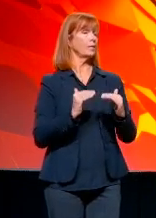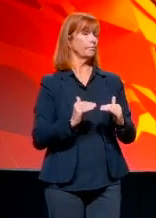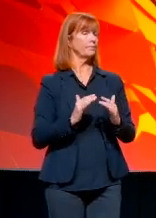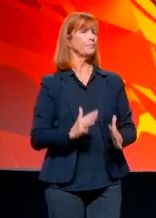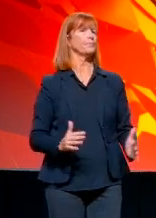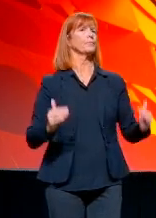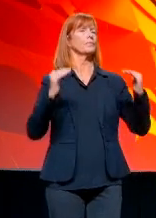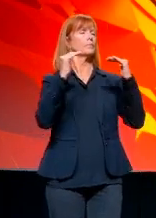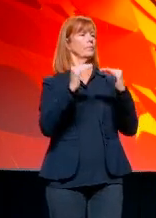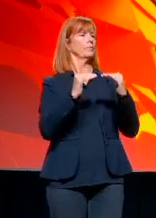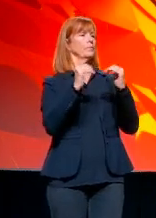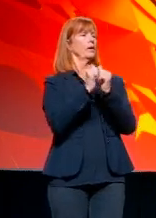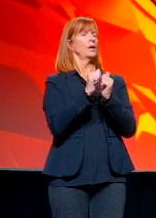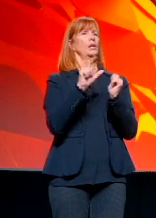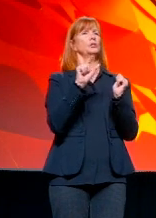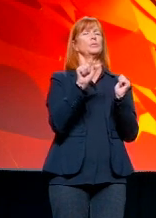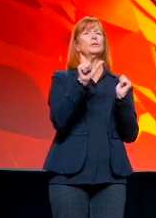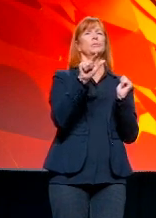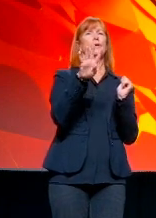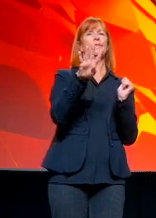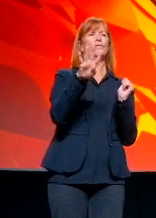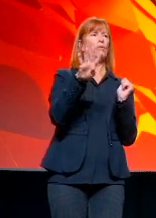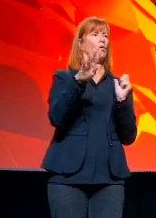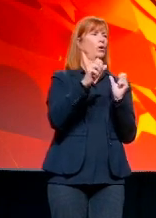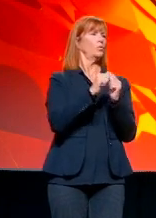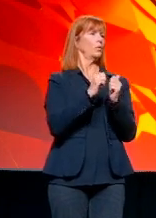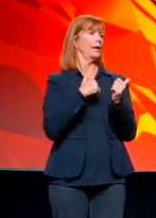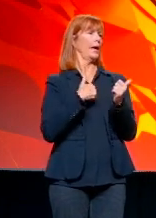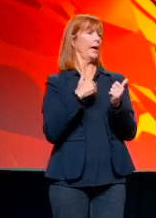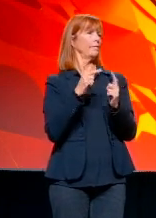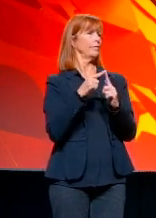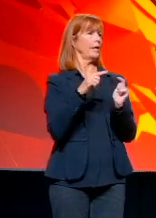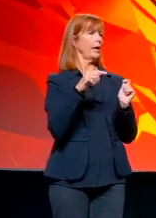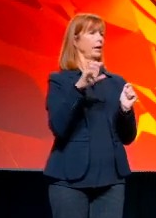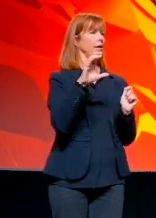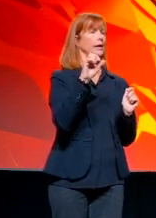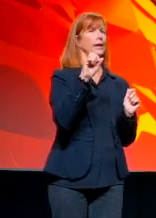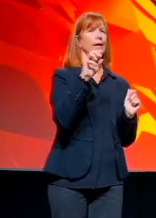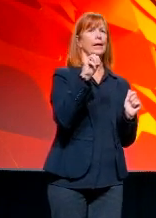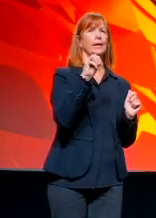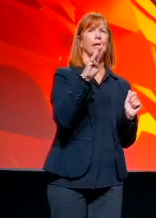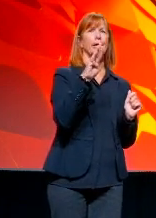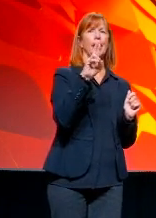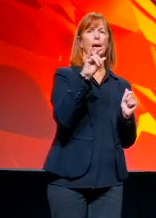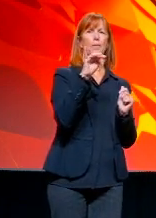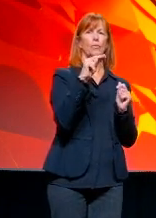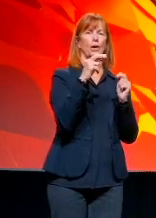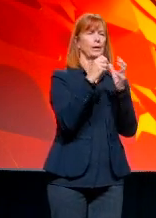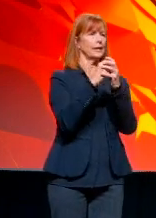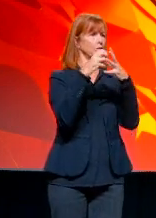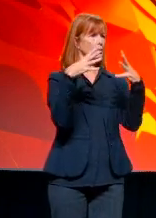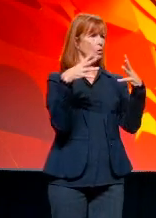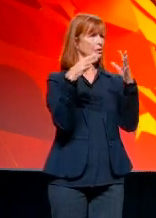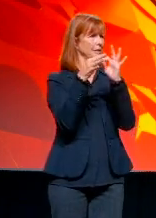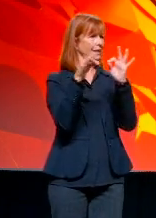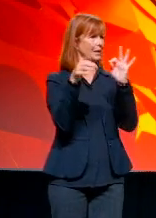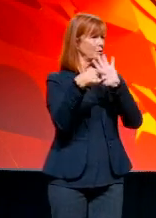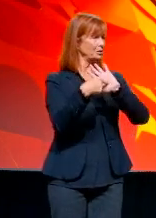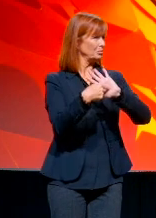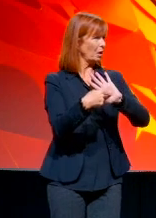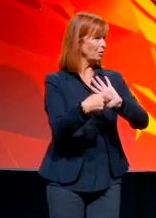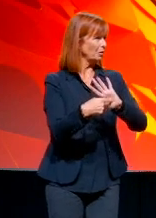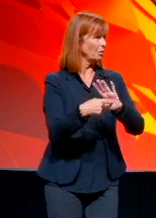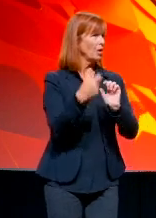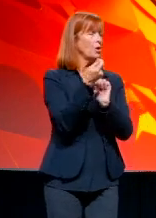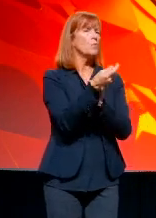would say like in 2024, we see, I call it as a Cambrian explosion of like this vision language model. So these are like the